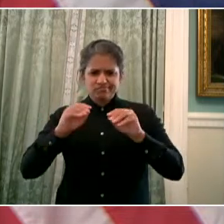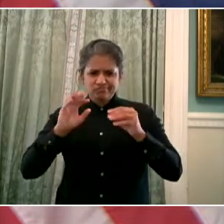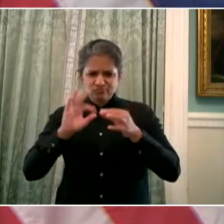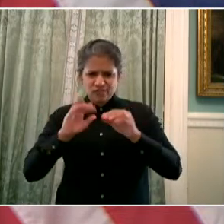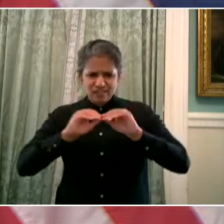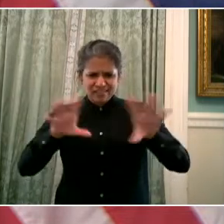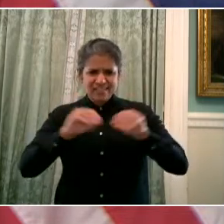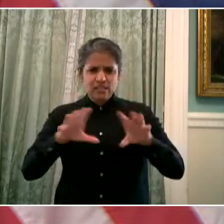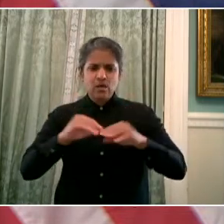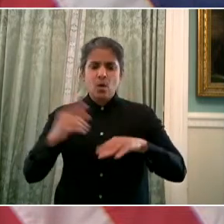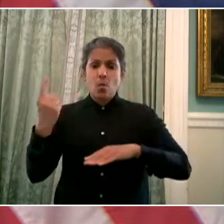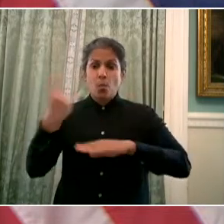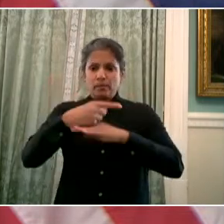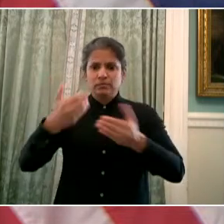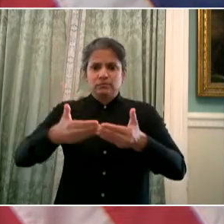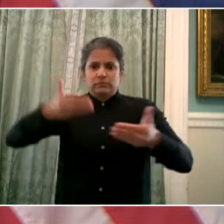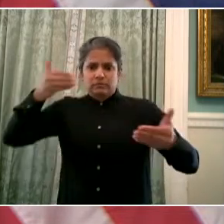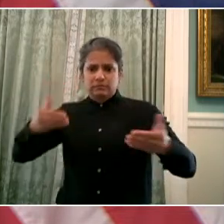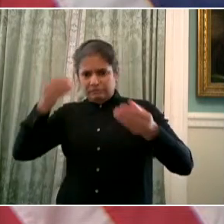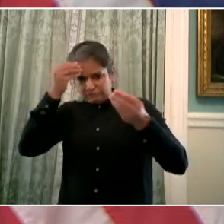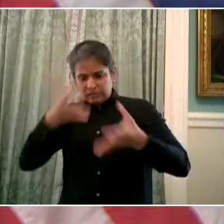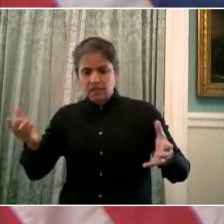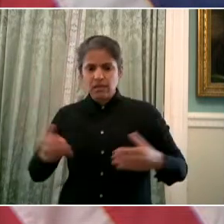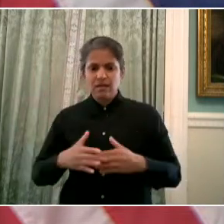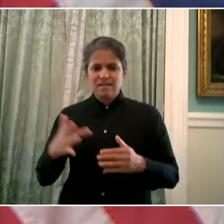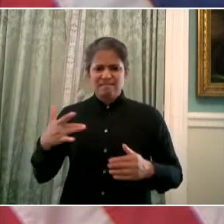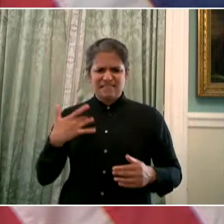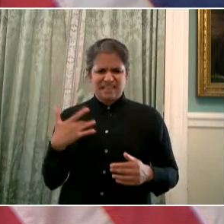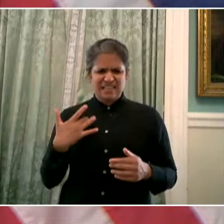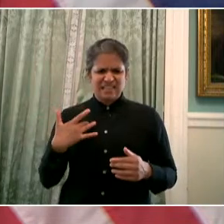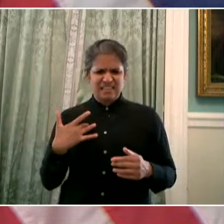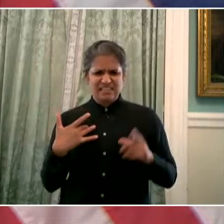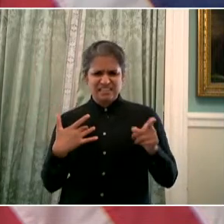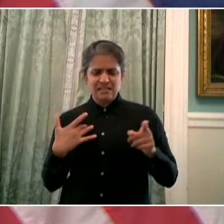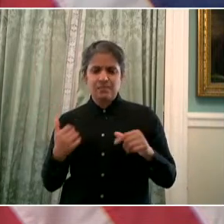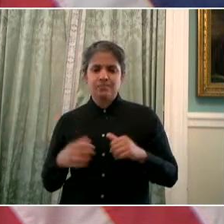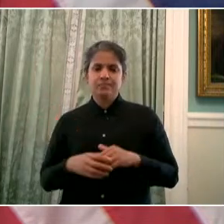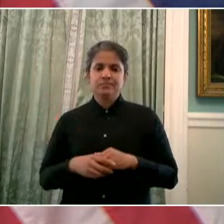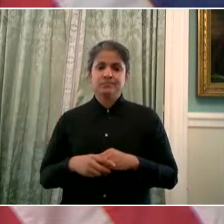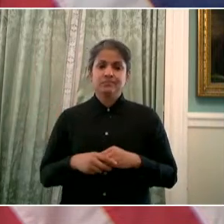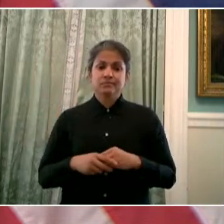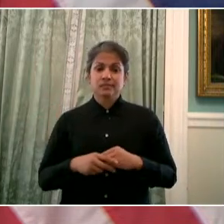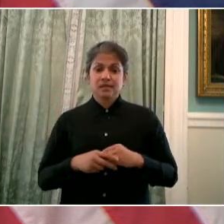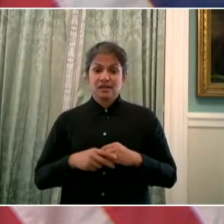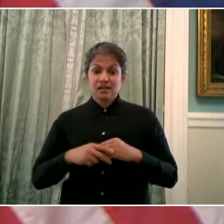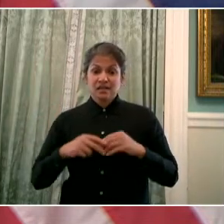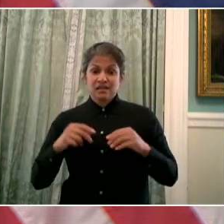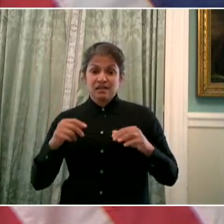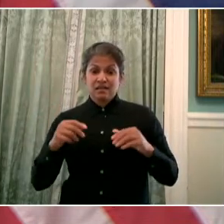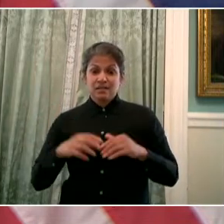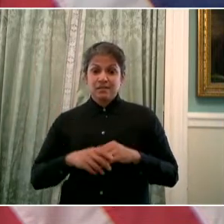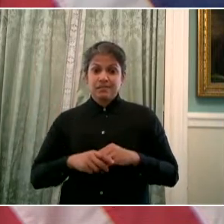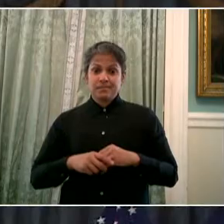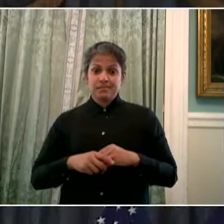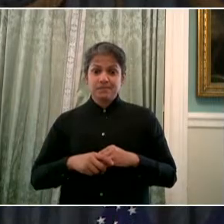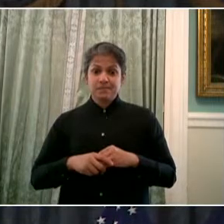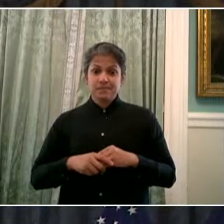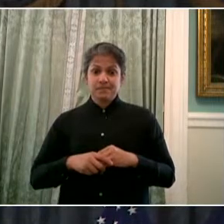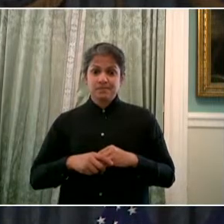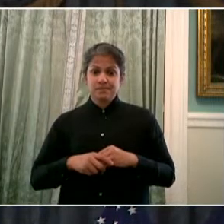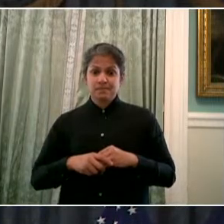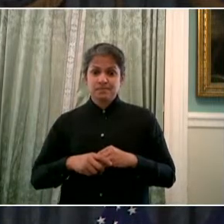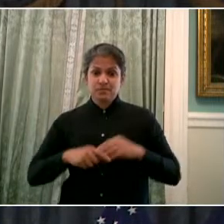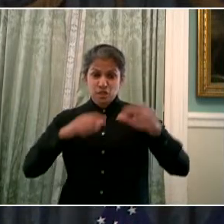potential for poor air quality, in the way that if you saw potential for rain, you take an umbrella, take a mask out with you. I believe